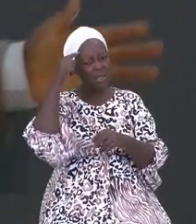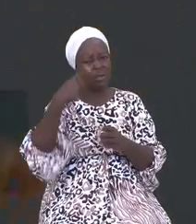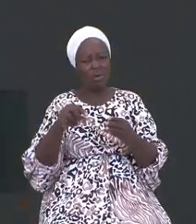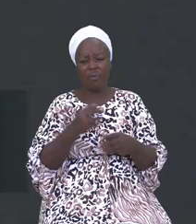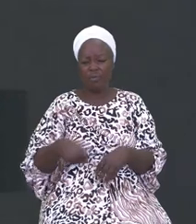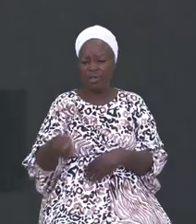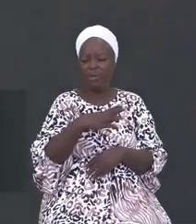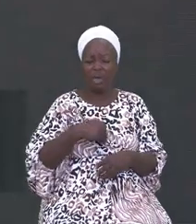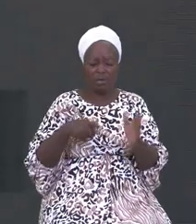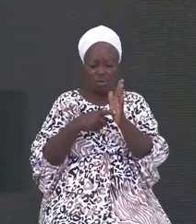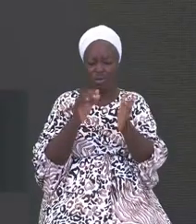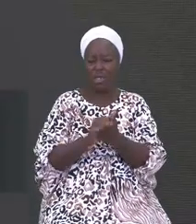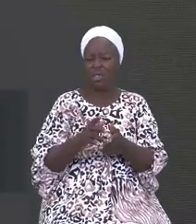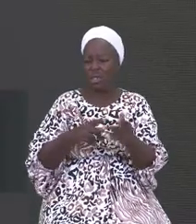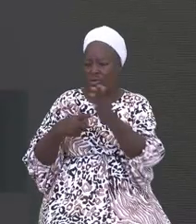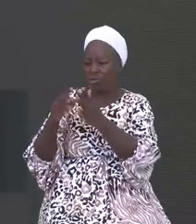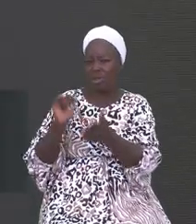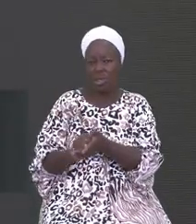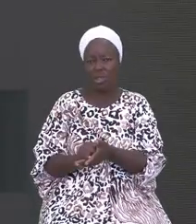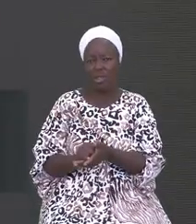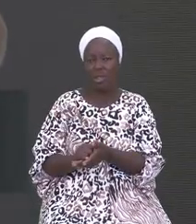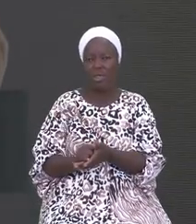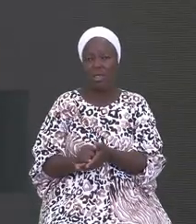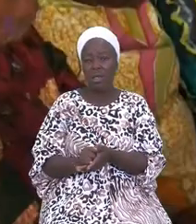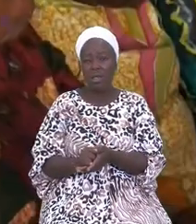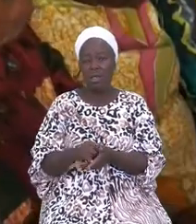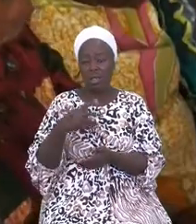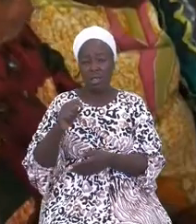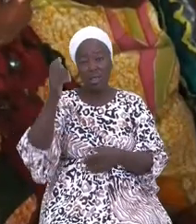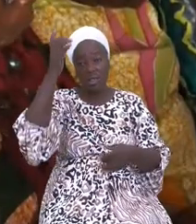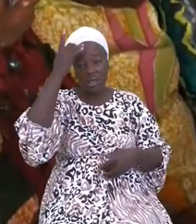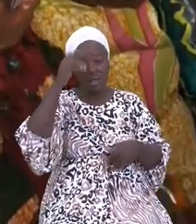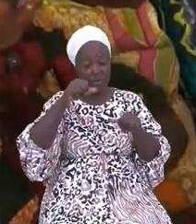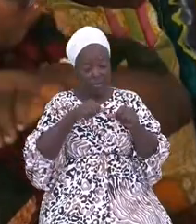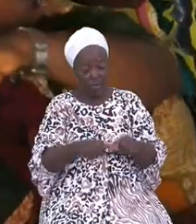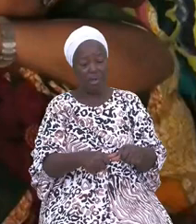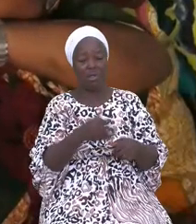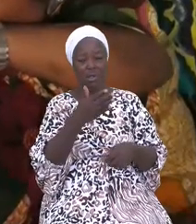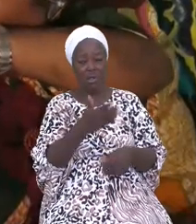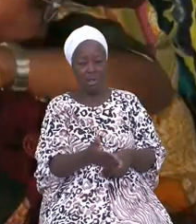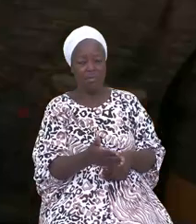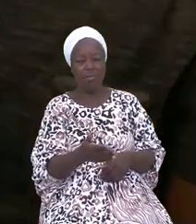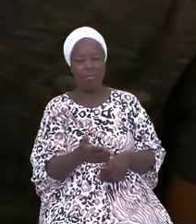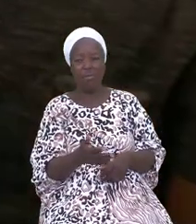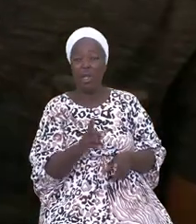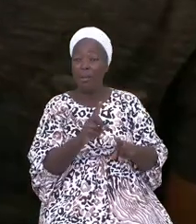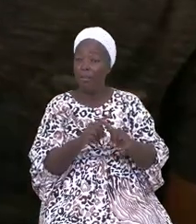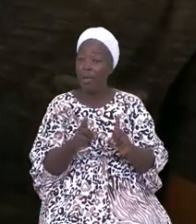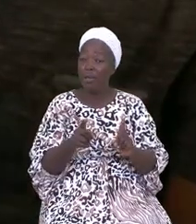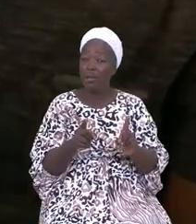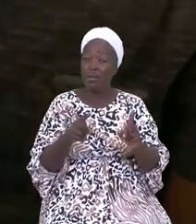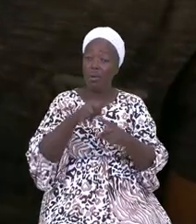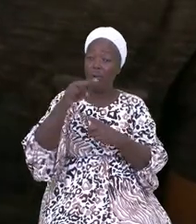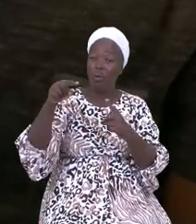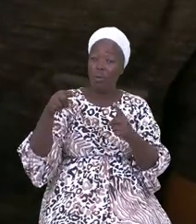that, manifest this. The sickness remained there. But when